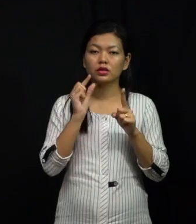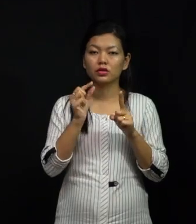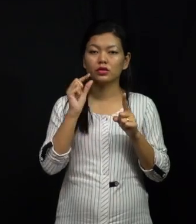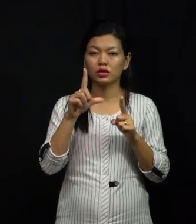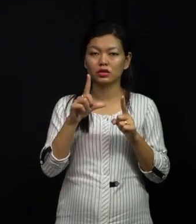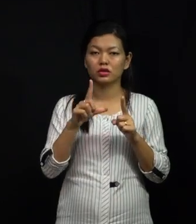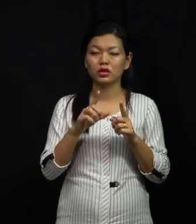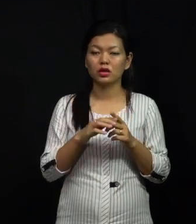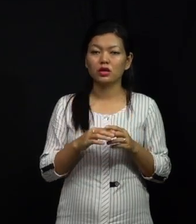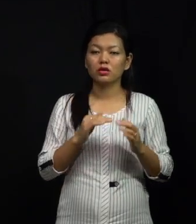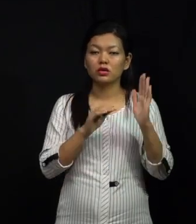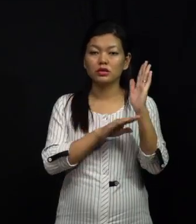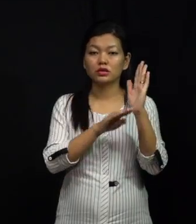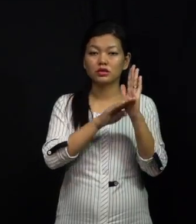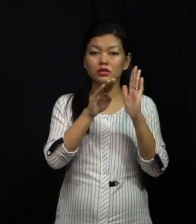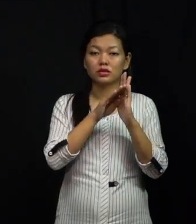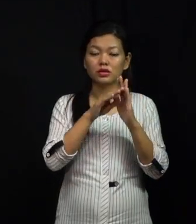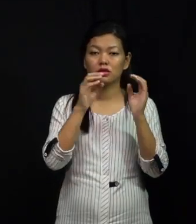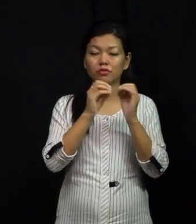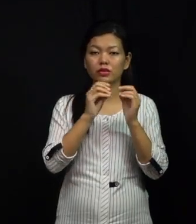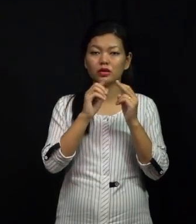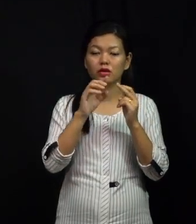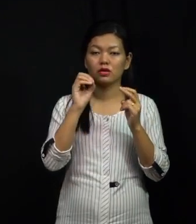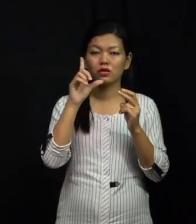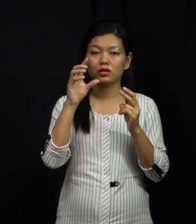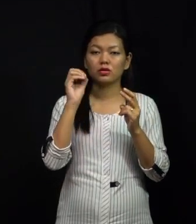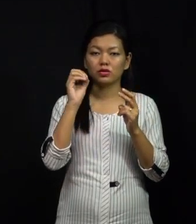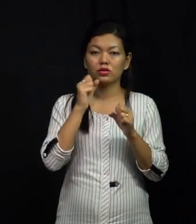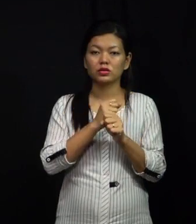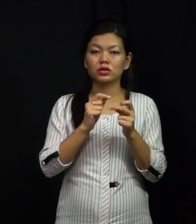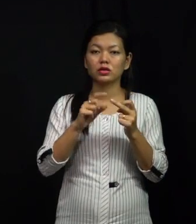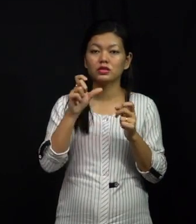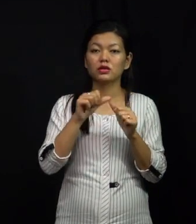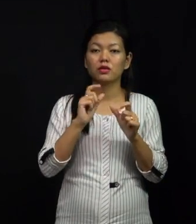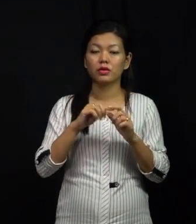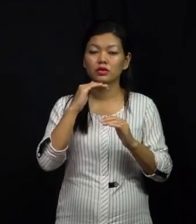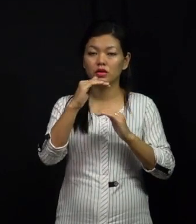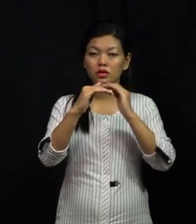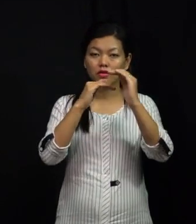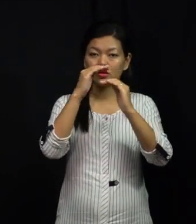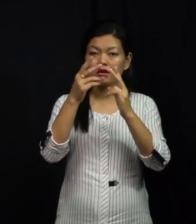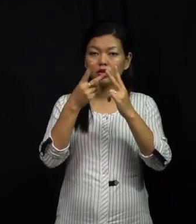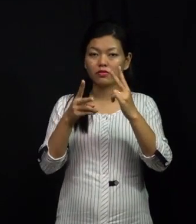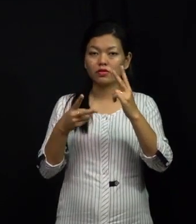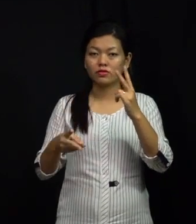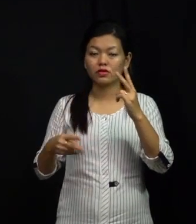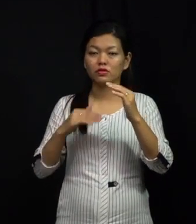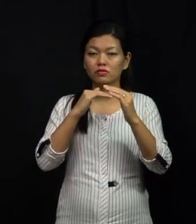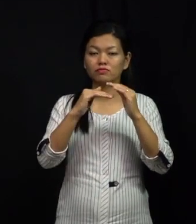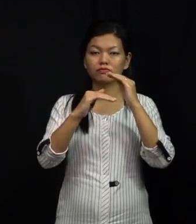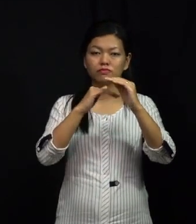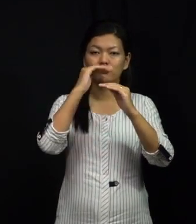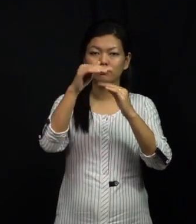of sexual development and biological development occurs, right? So this period, the childhood stage, is latent. That means it